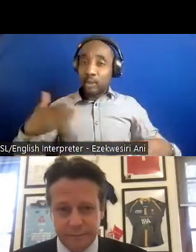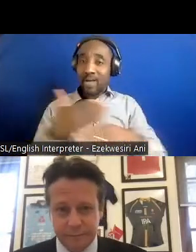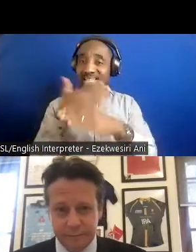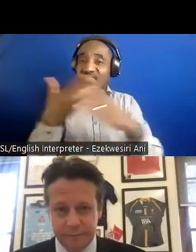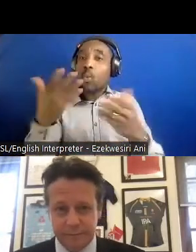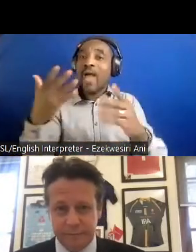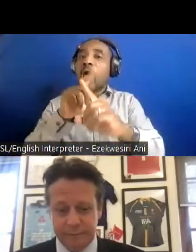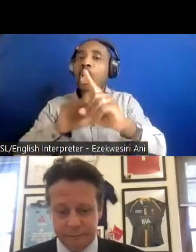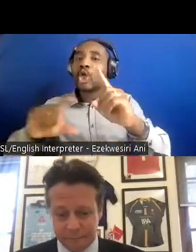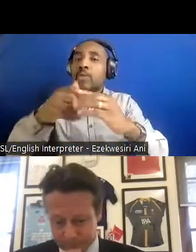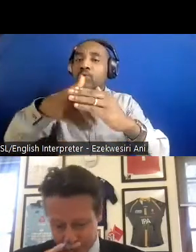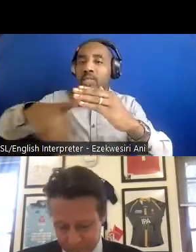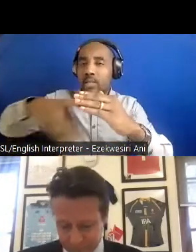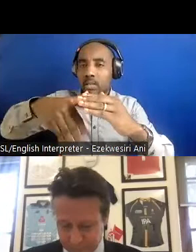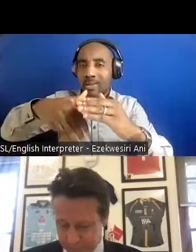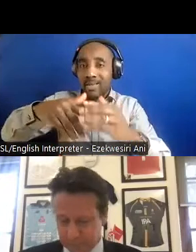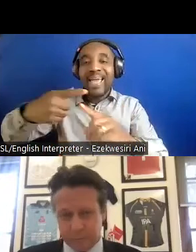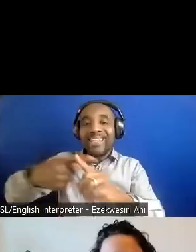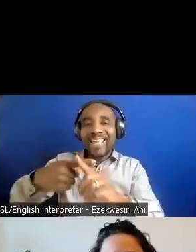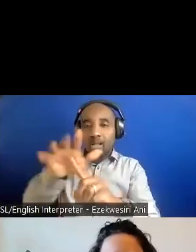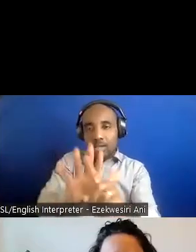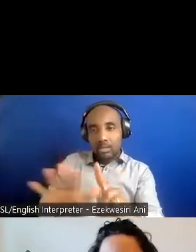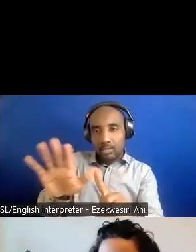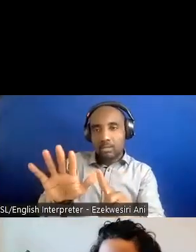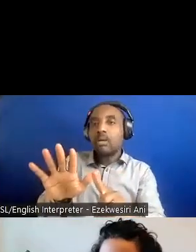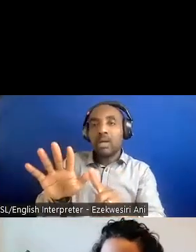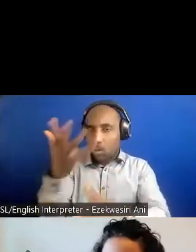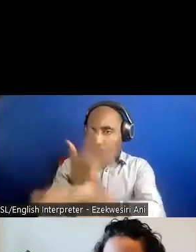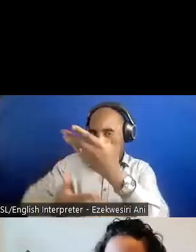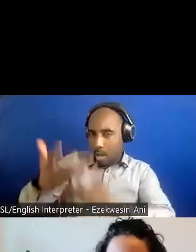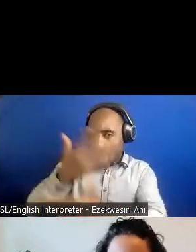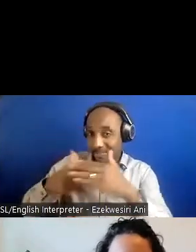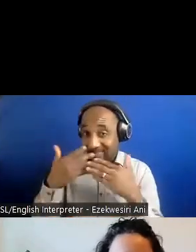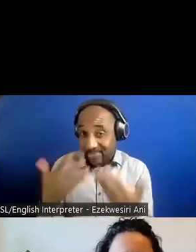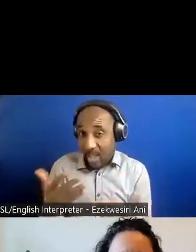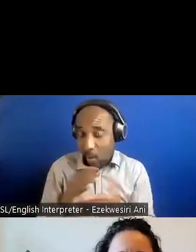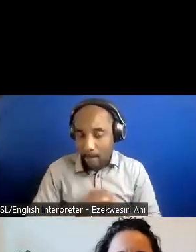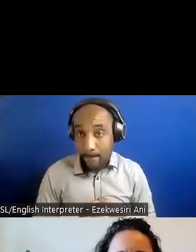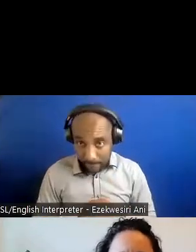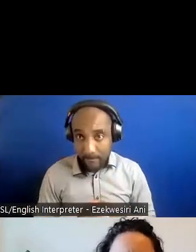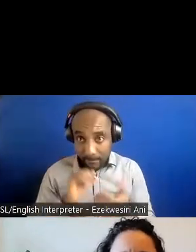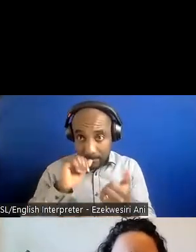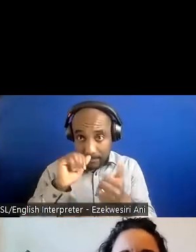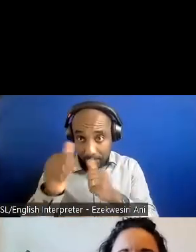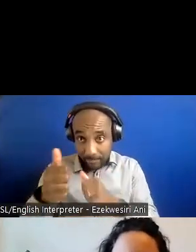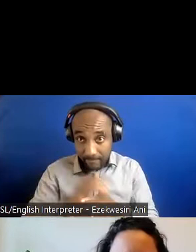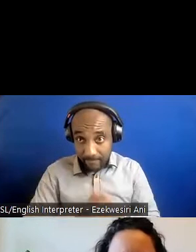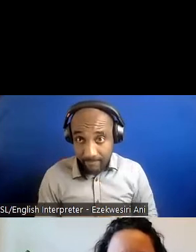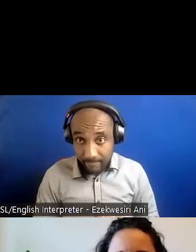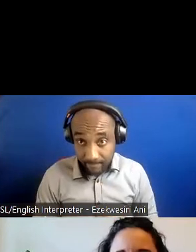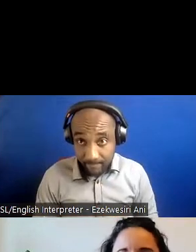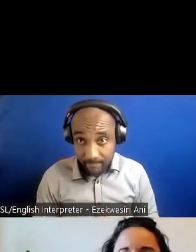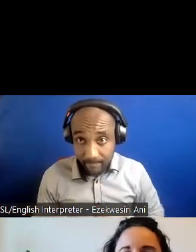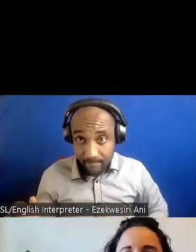level across England. And we're going to hear straight away from Tim now as we kind of kind of race through